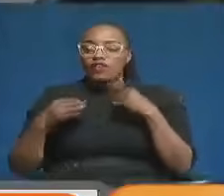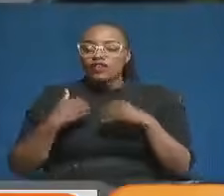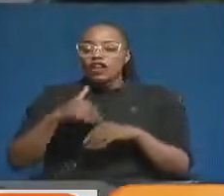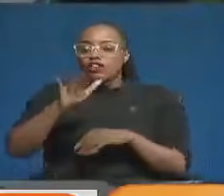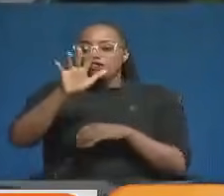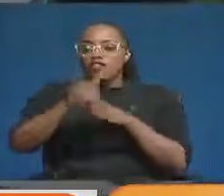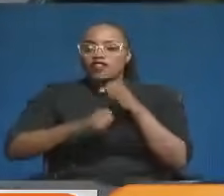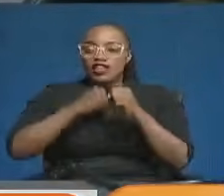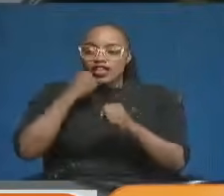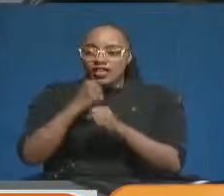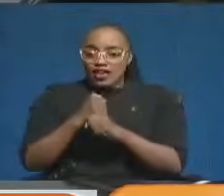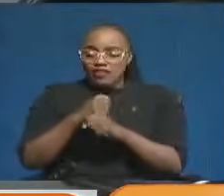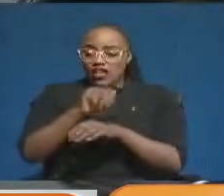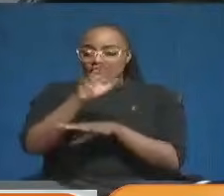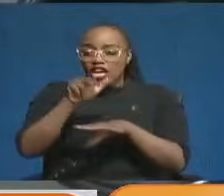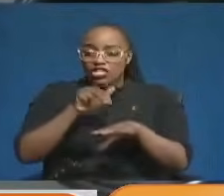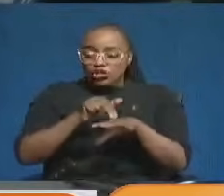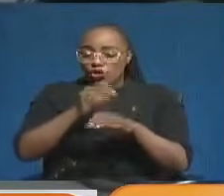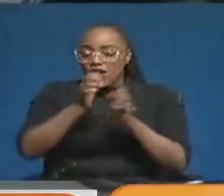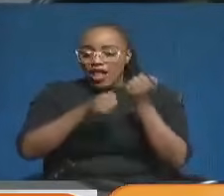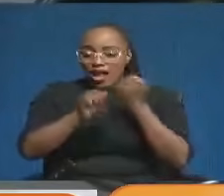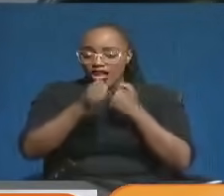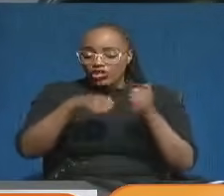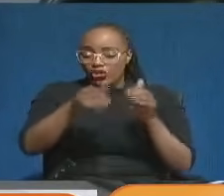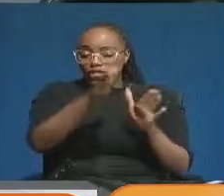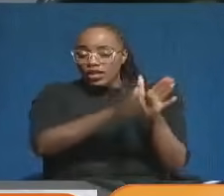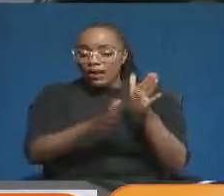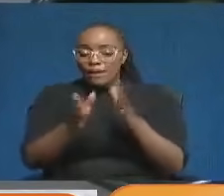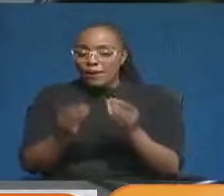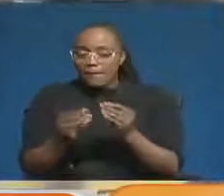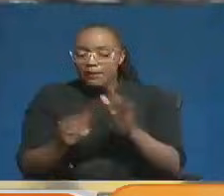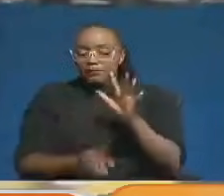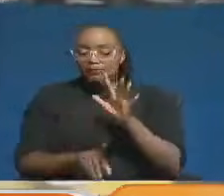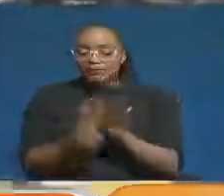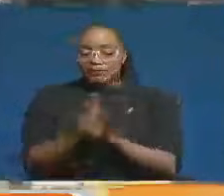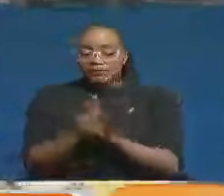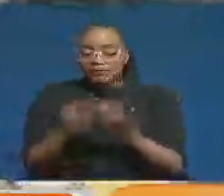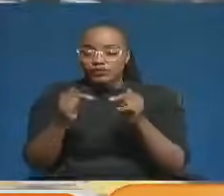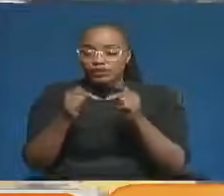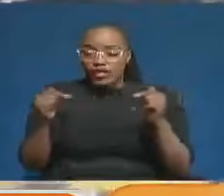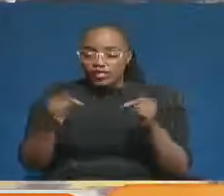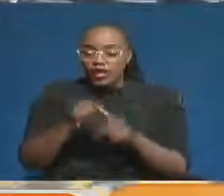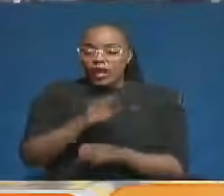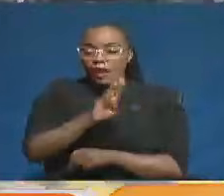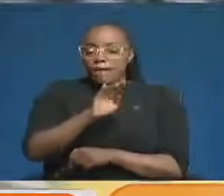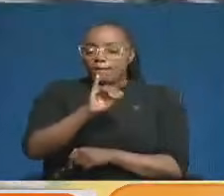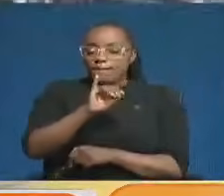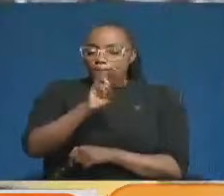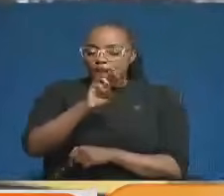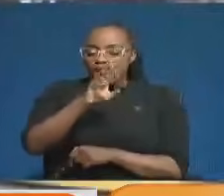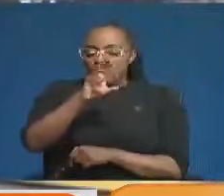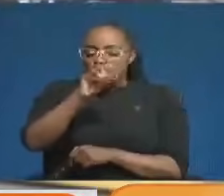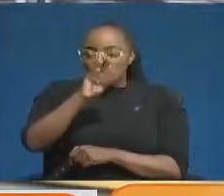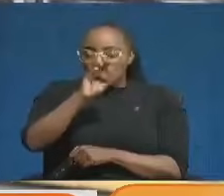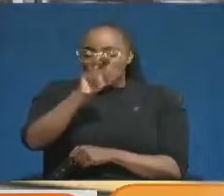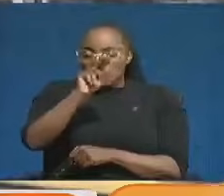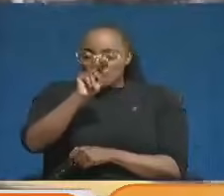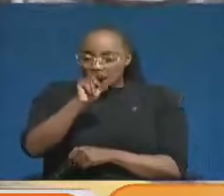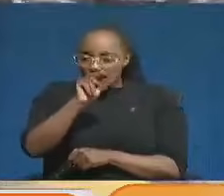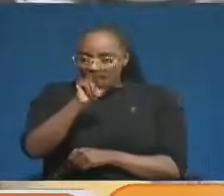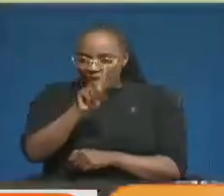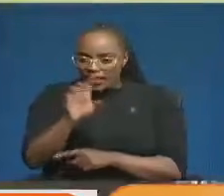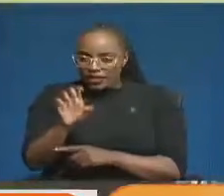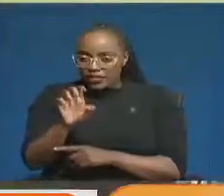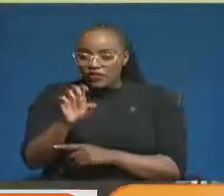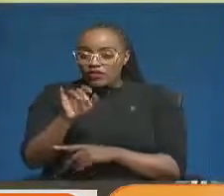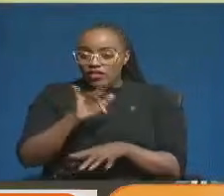five-year multi-sectoral national action plan to tackle the rising cases of antimicrobial resistance. We've realized that this is something that